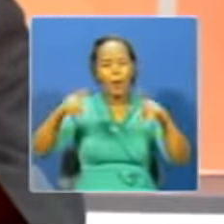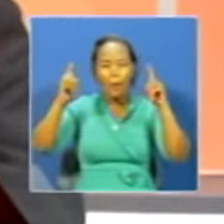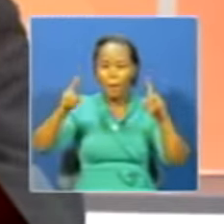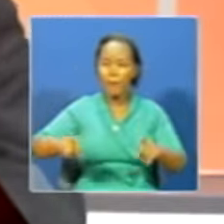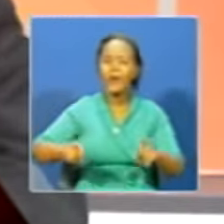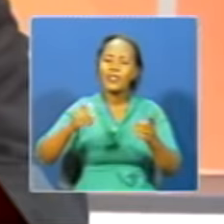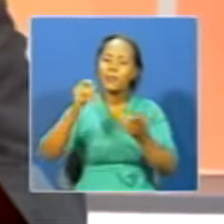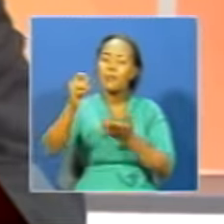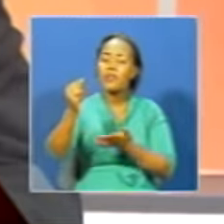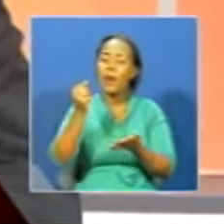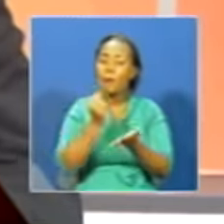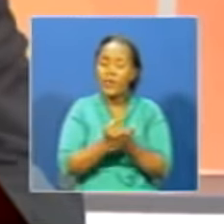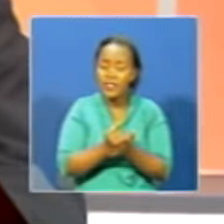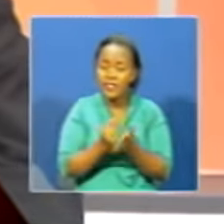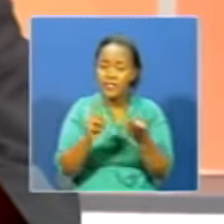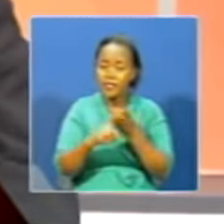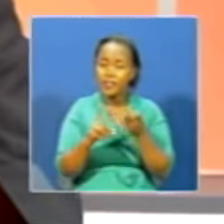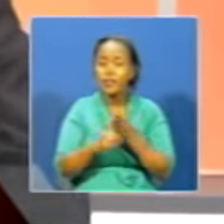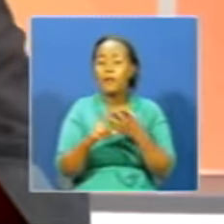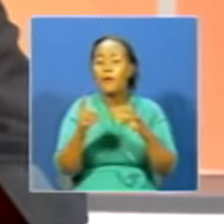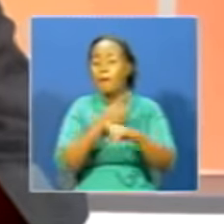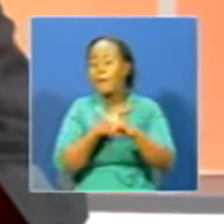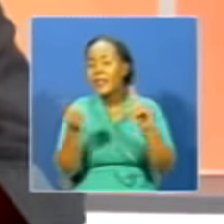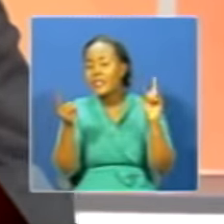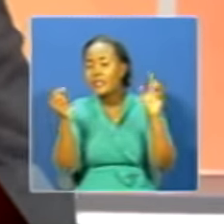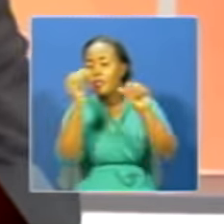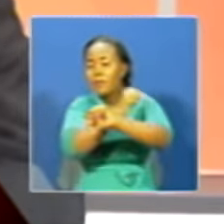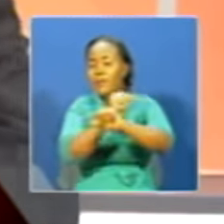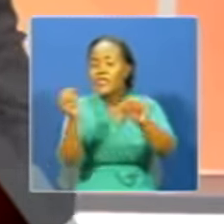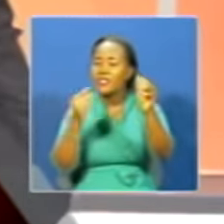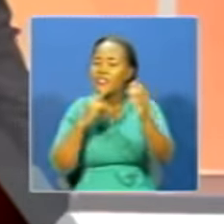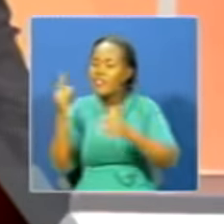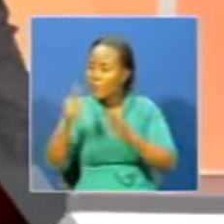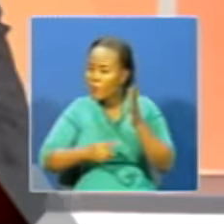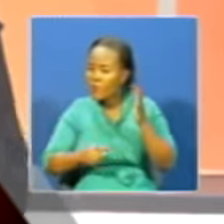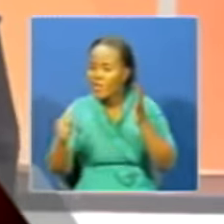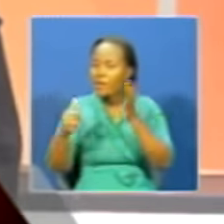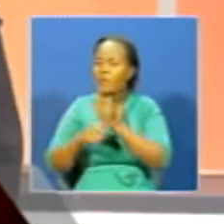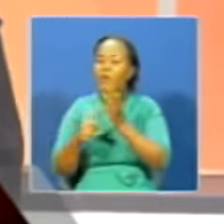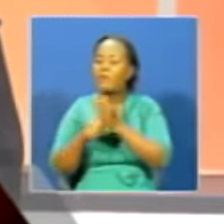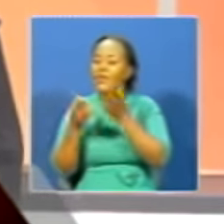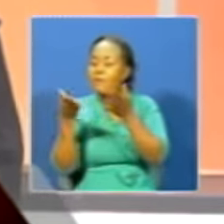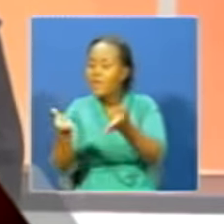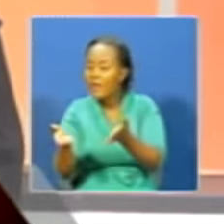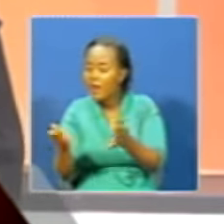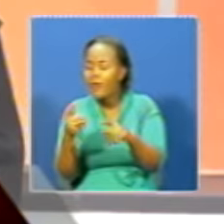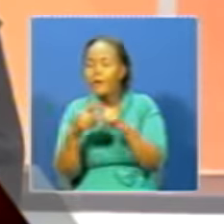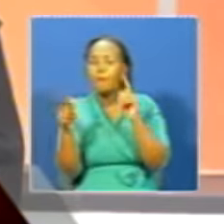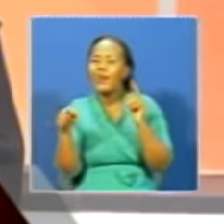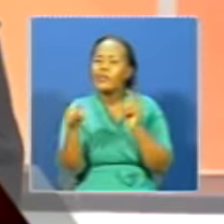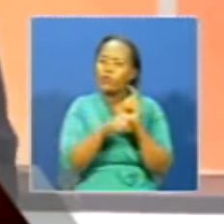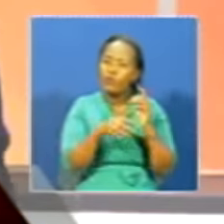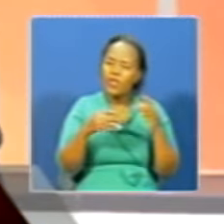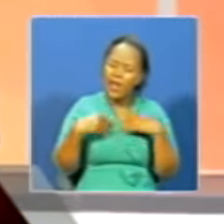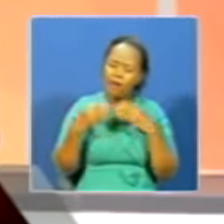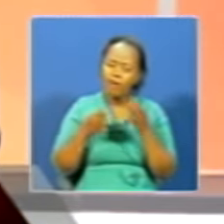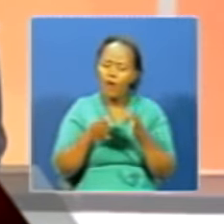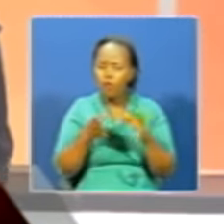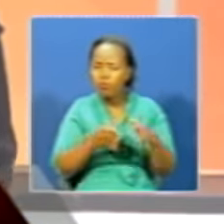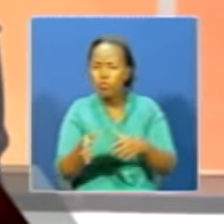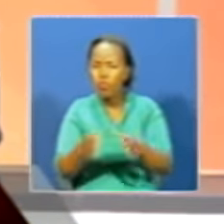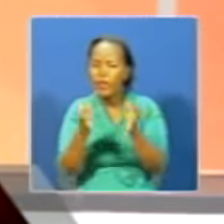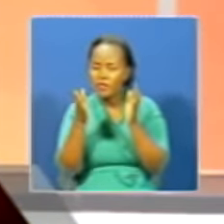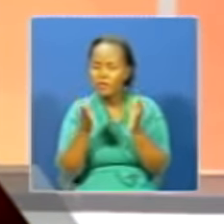The appointing authority yeah. says that there is a problem. Yeah. But there is a mechanism yeah. through the judicial... Of resolving